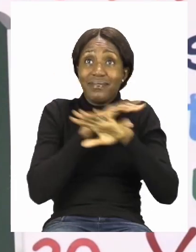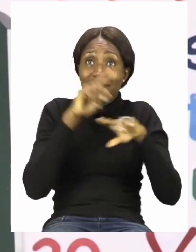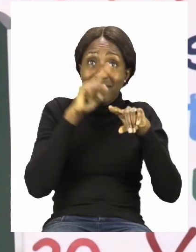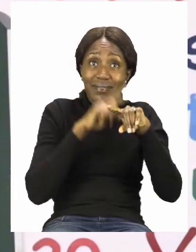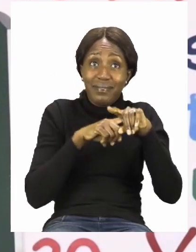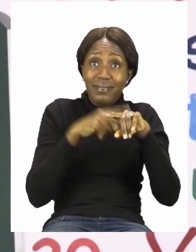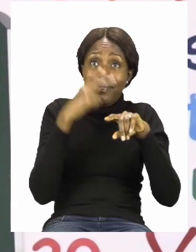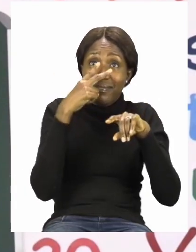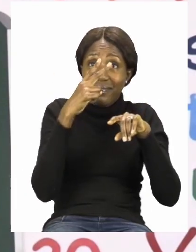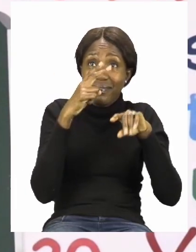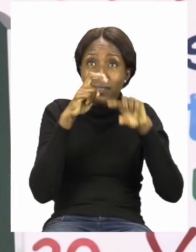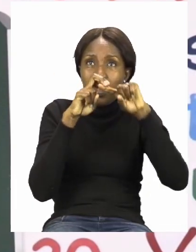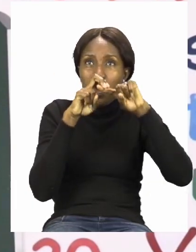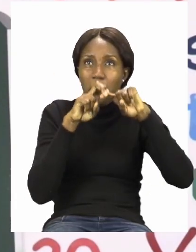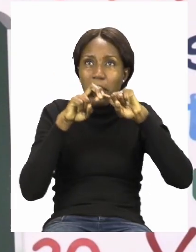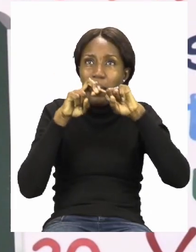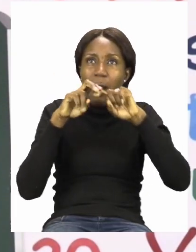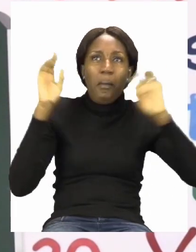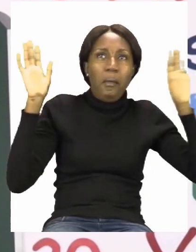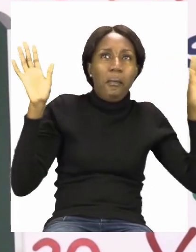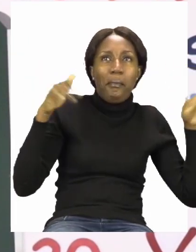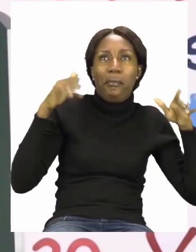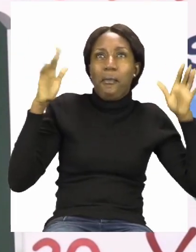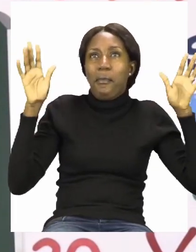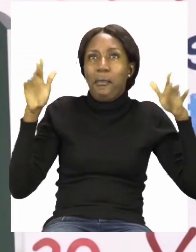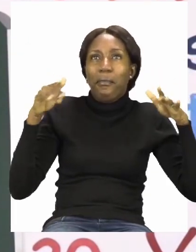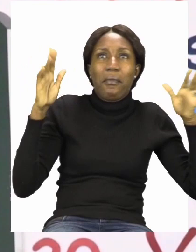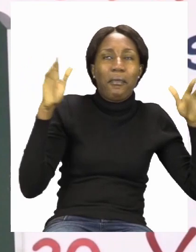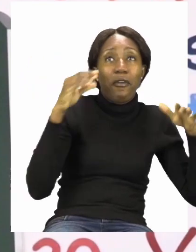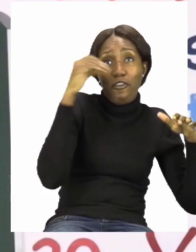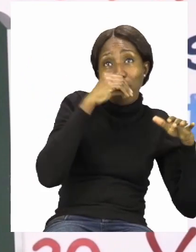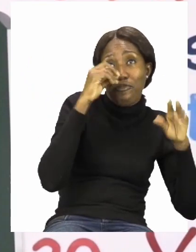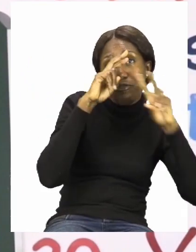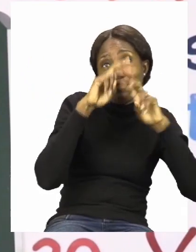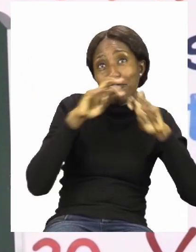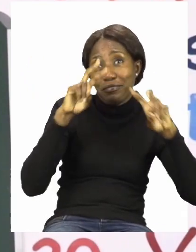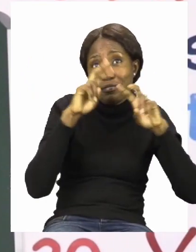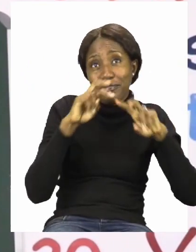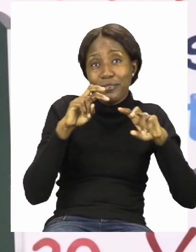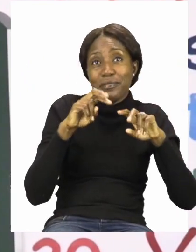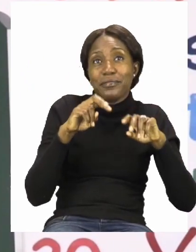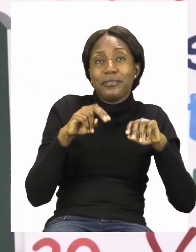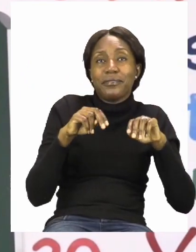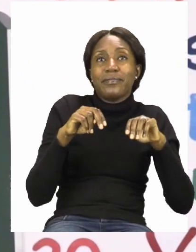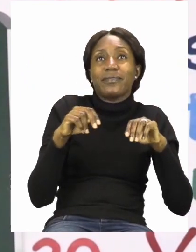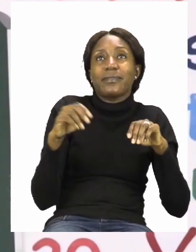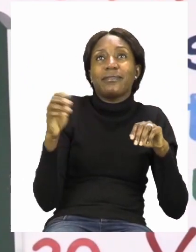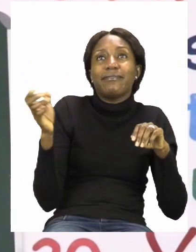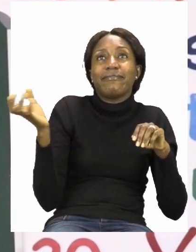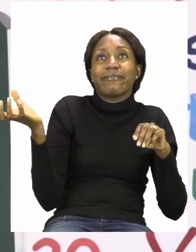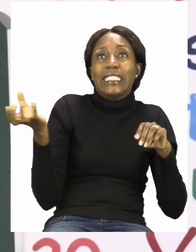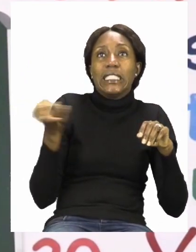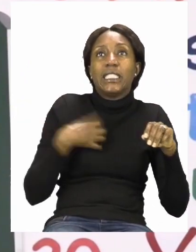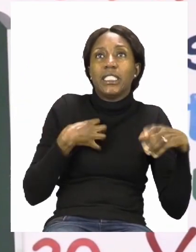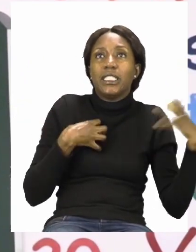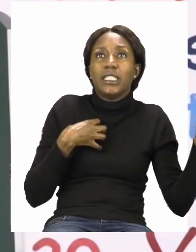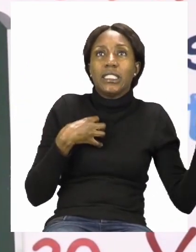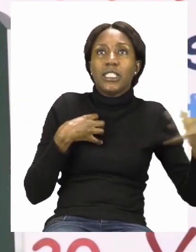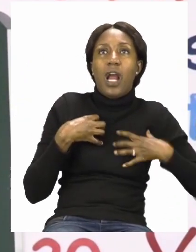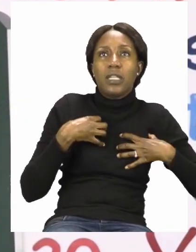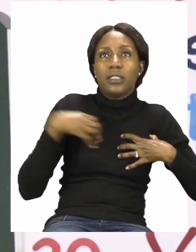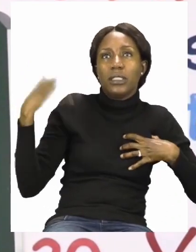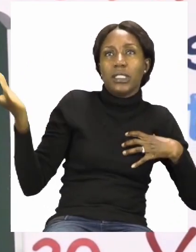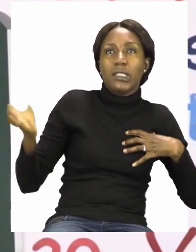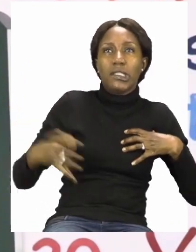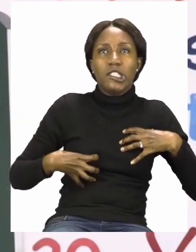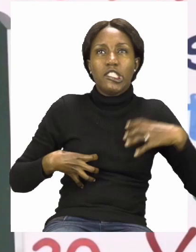busy flying around looking for food. Then we have a bear. Now the bear is a very